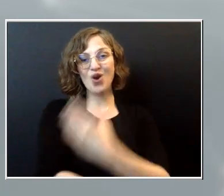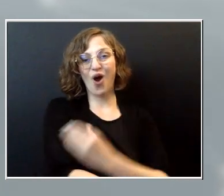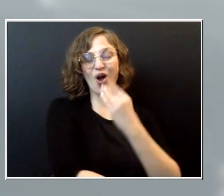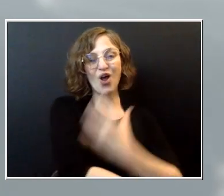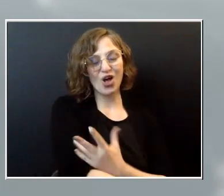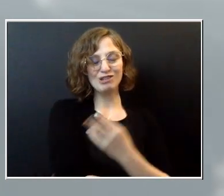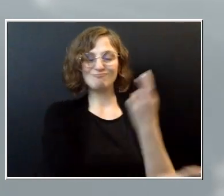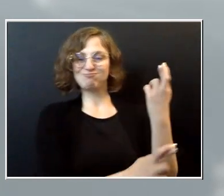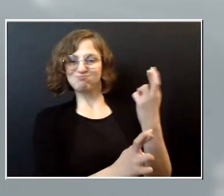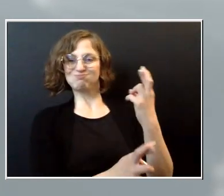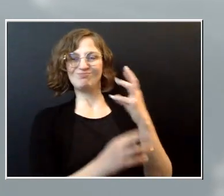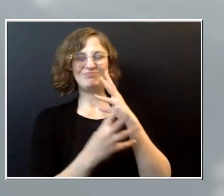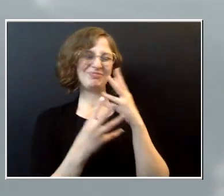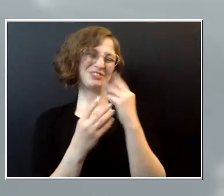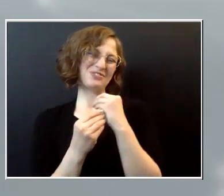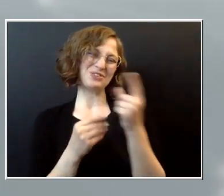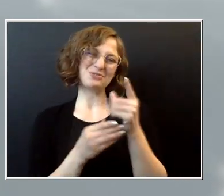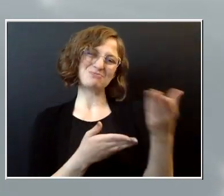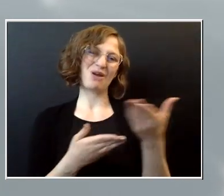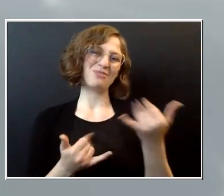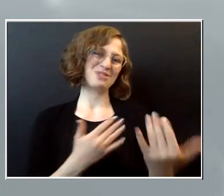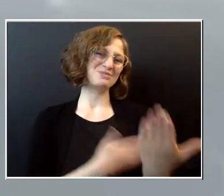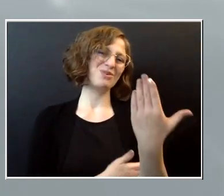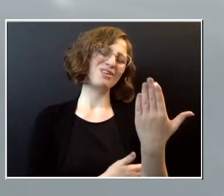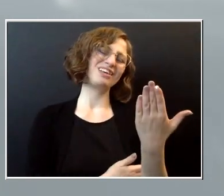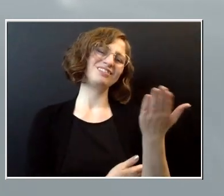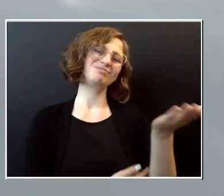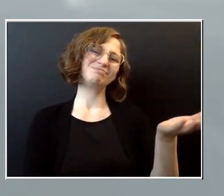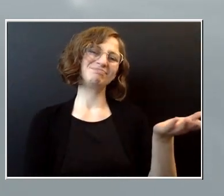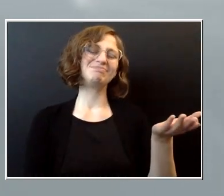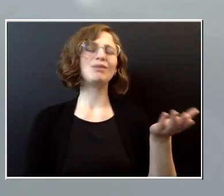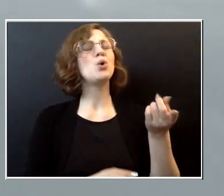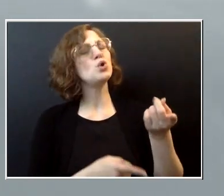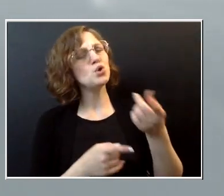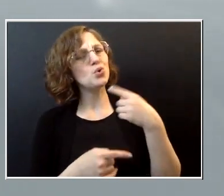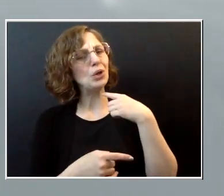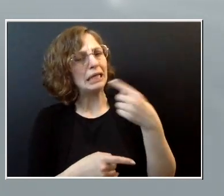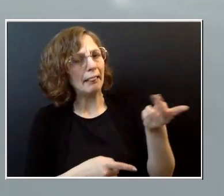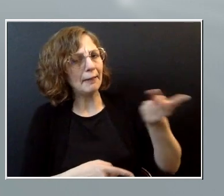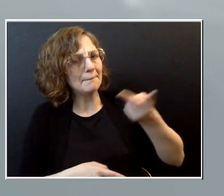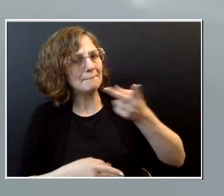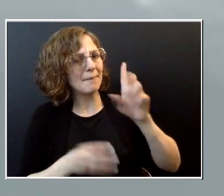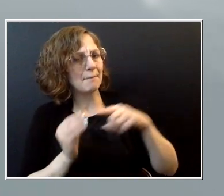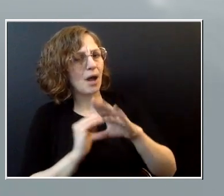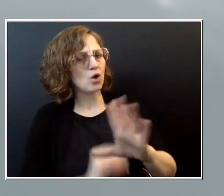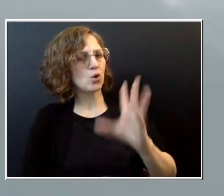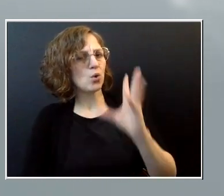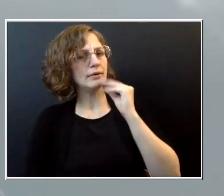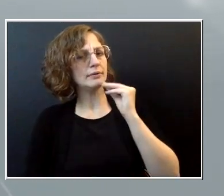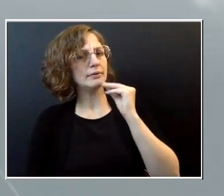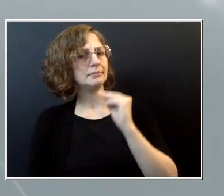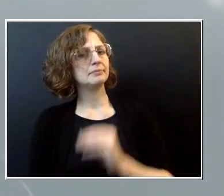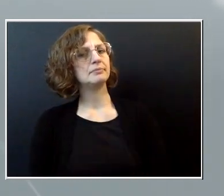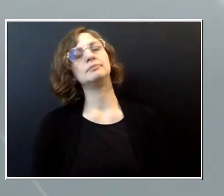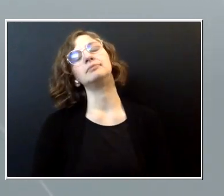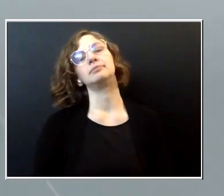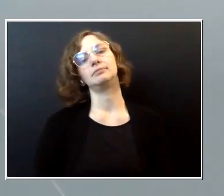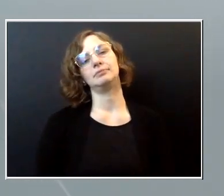brought them here this morning, and here they are. What are you telling them about this experience? We're going to get through